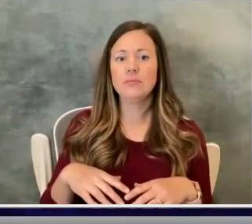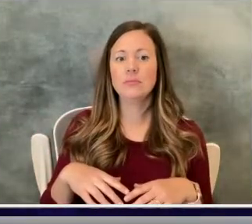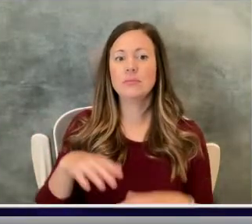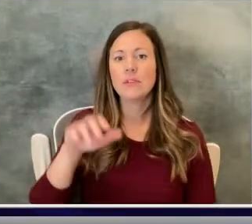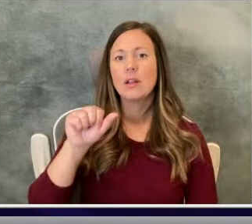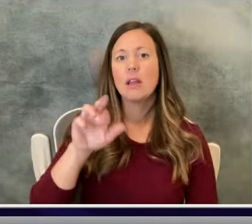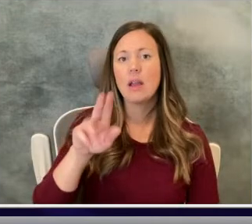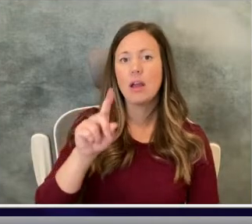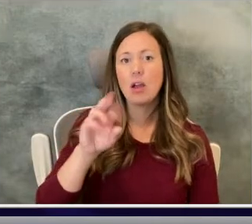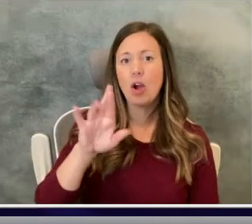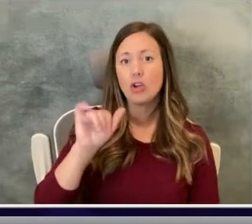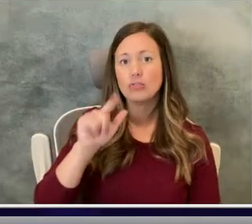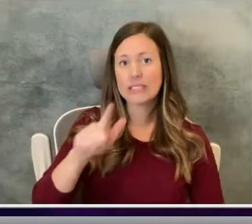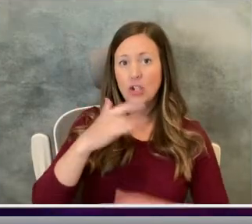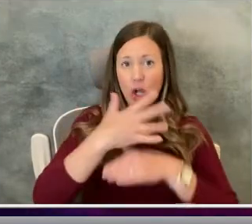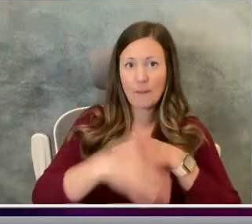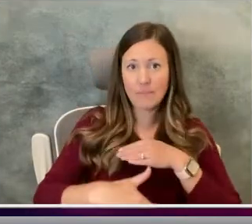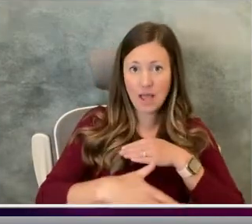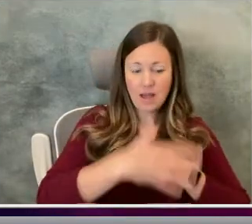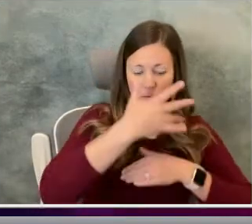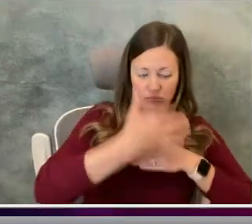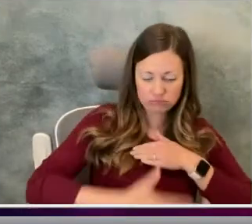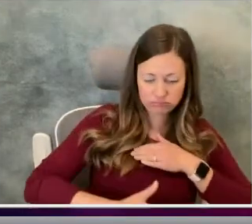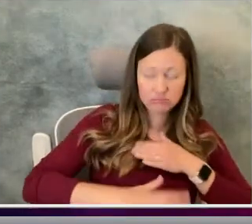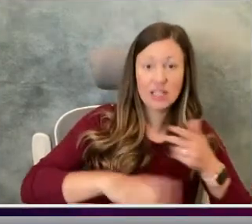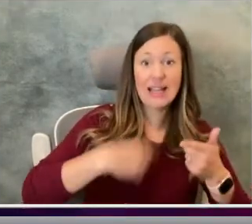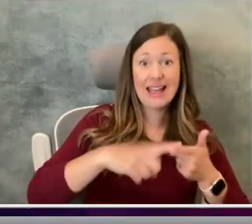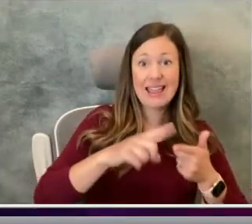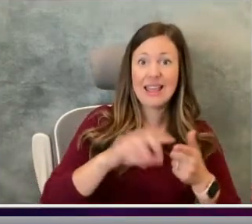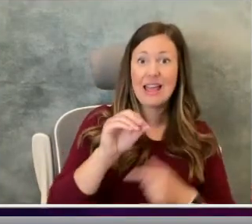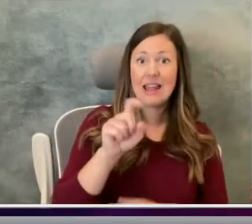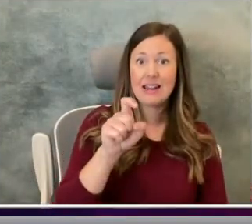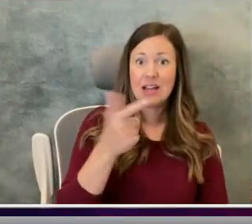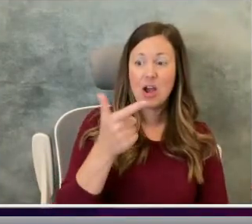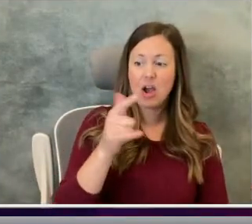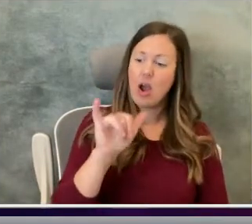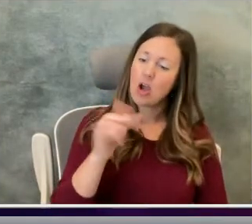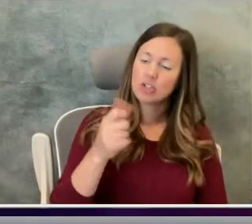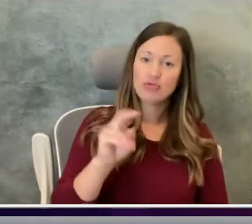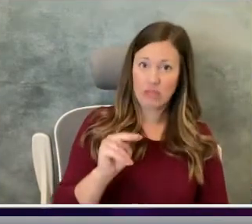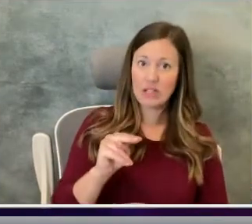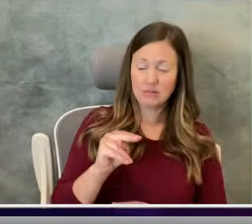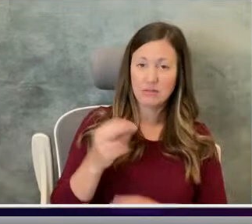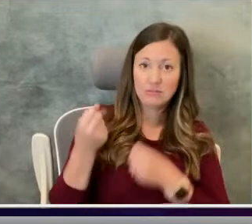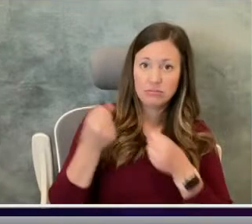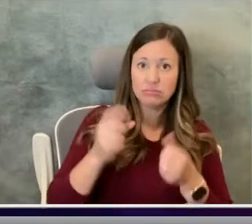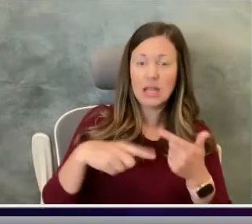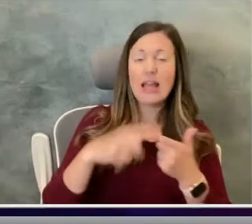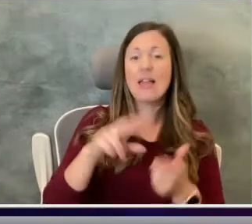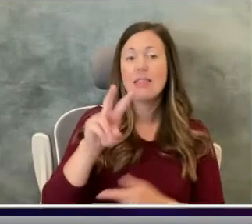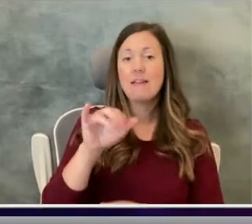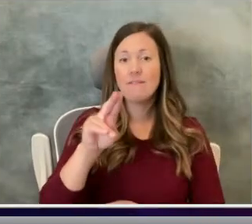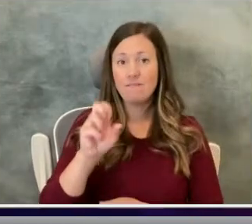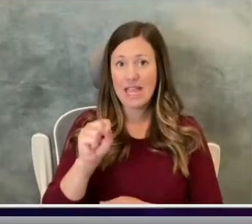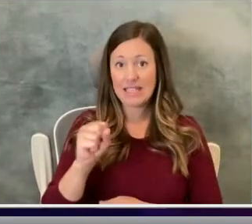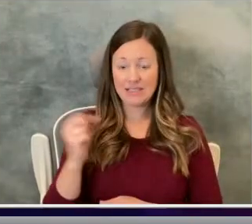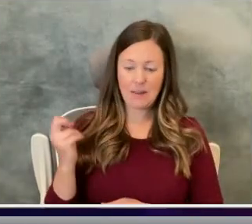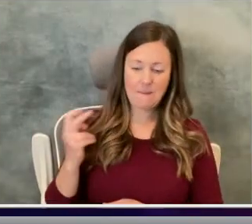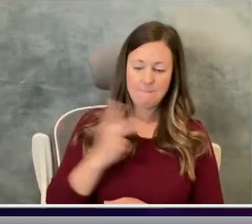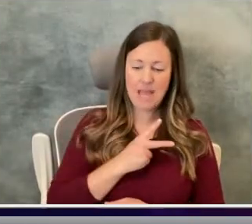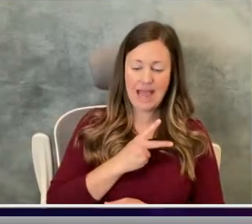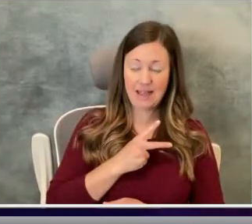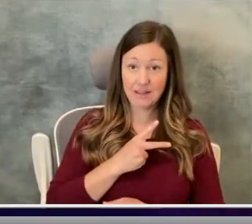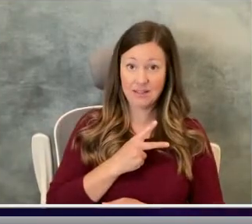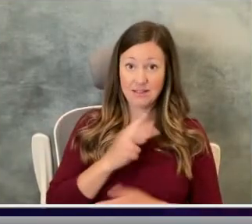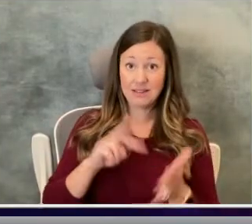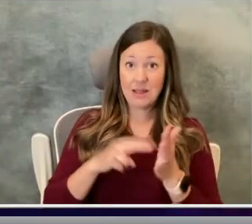nutrient-rich to the body, comes back via veins, which is oxygen deplete, carbon dioxide high,